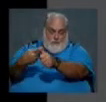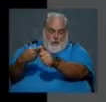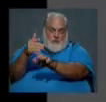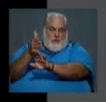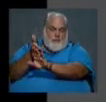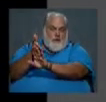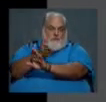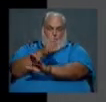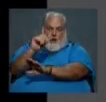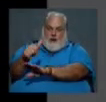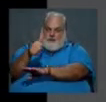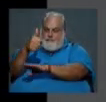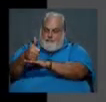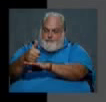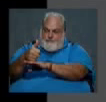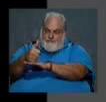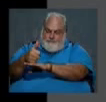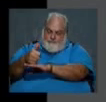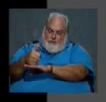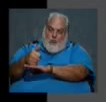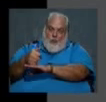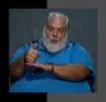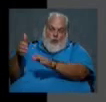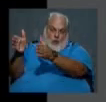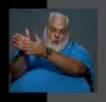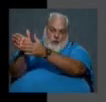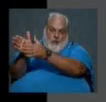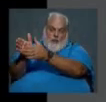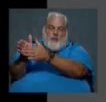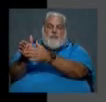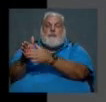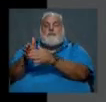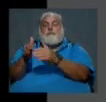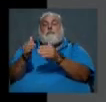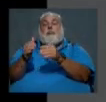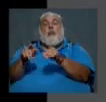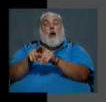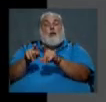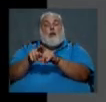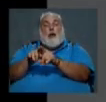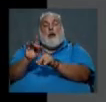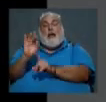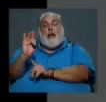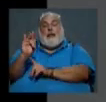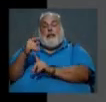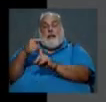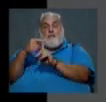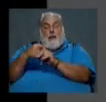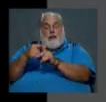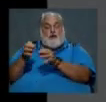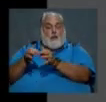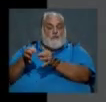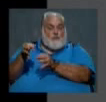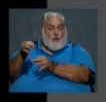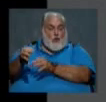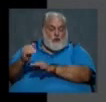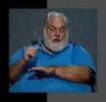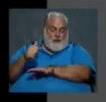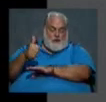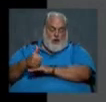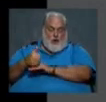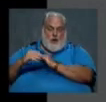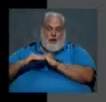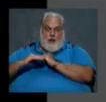or on the building. Staff also recommends approval of an 18-month deferral of the requirement to install a paved